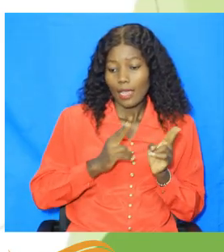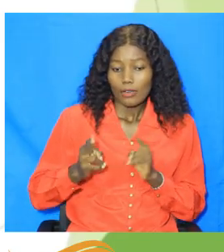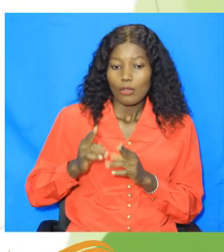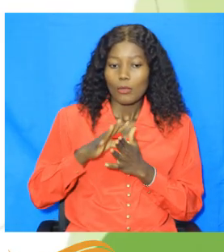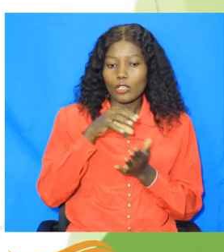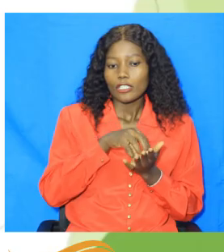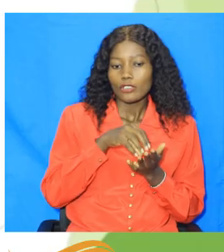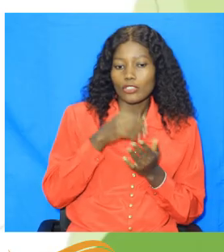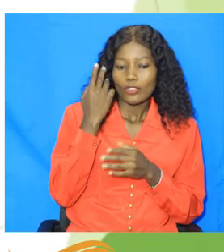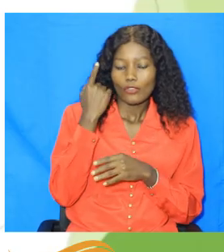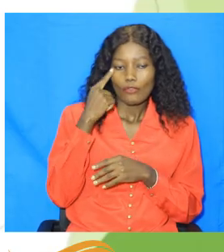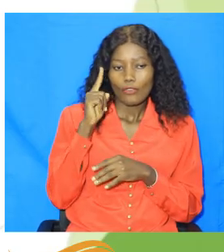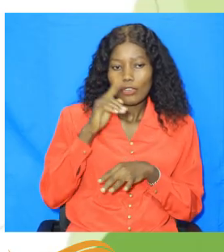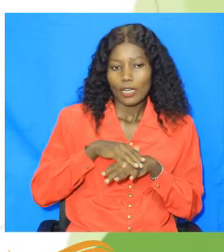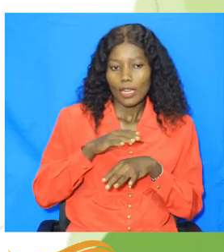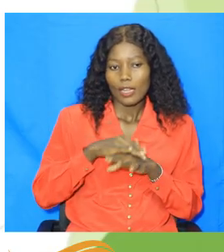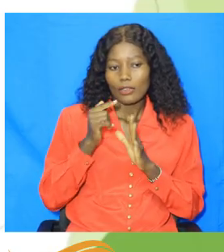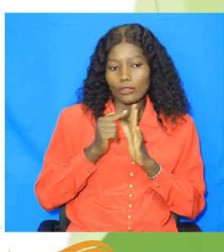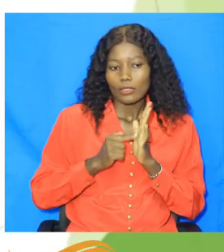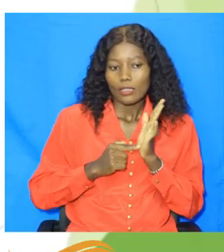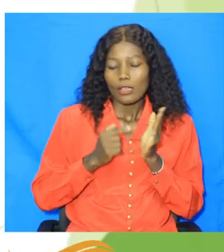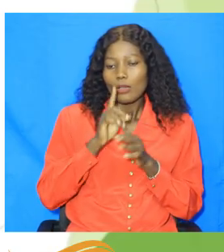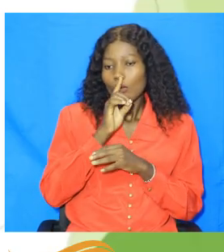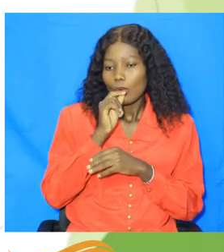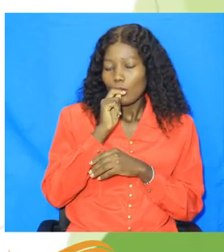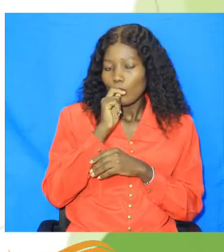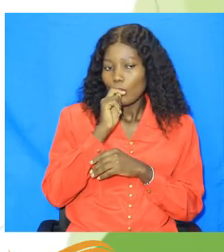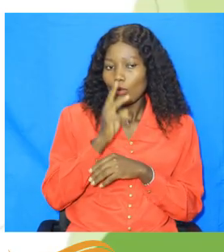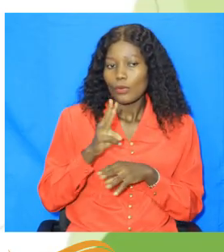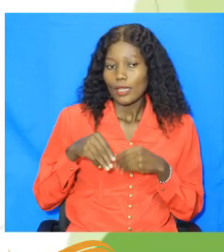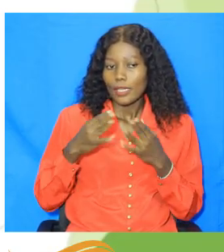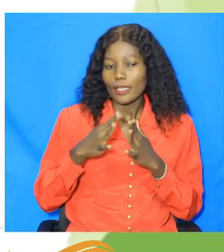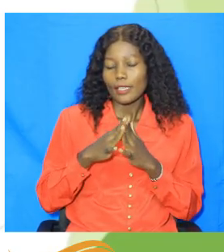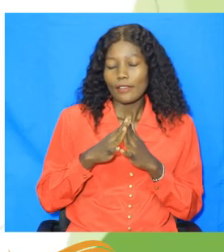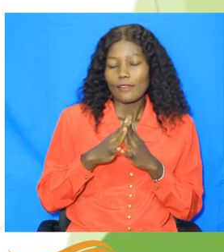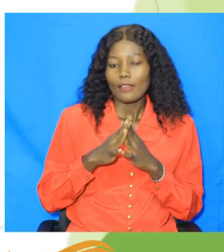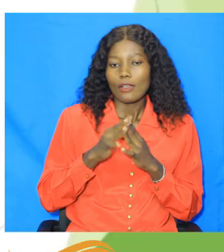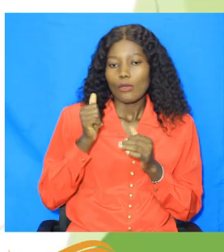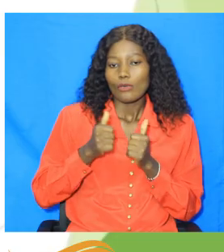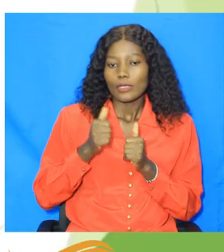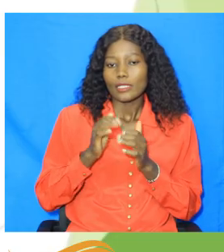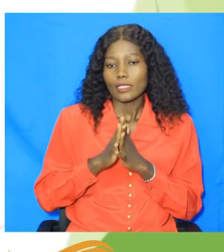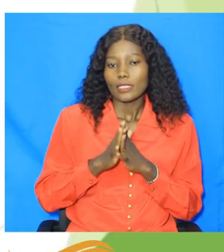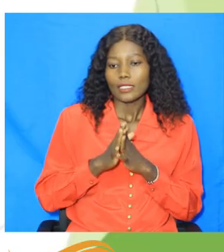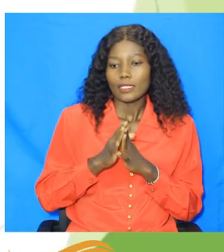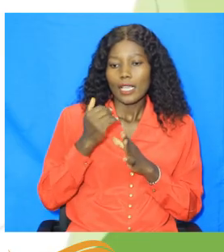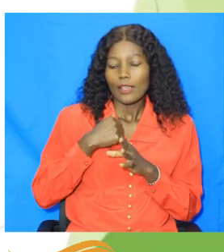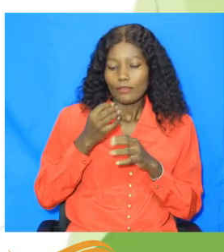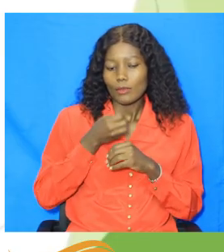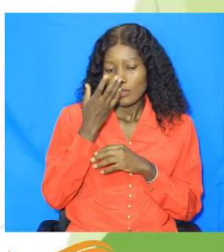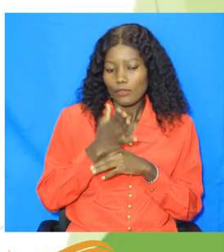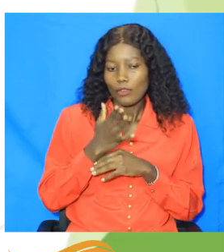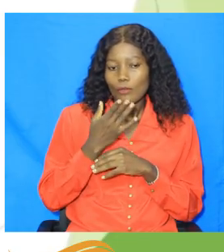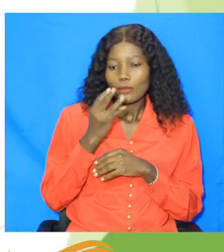score. A referee will award a point which is signaled by 2 or more judges. What if